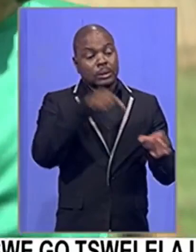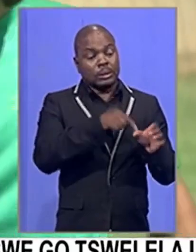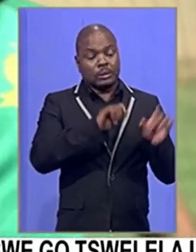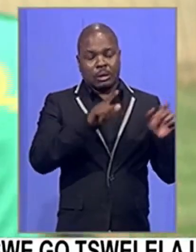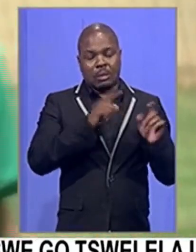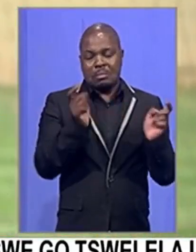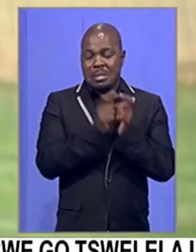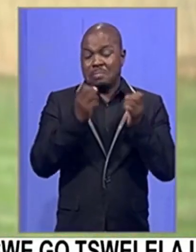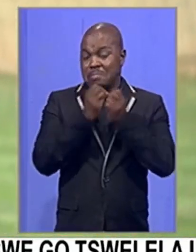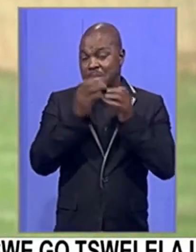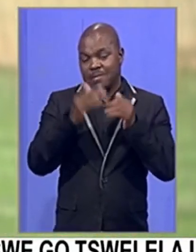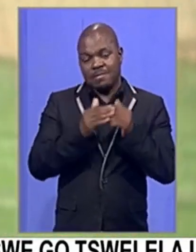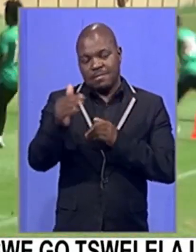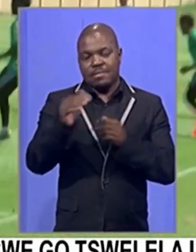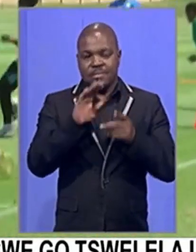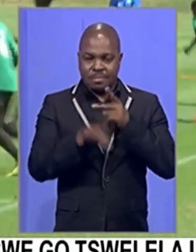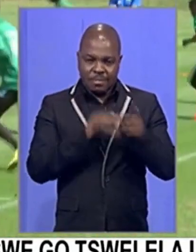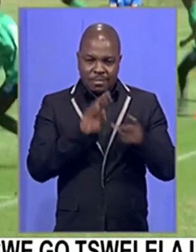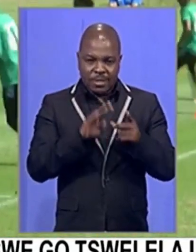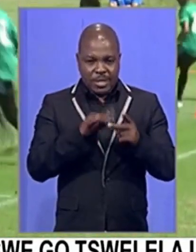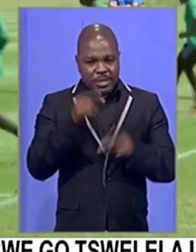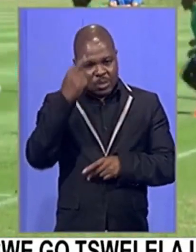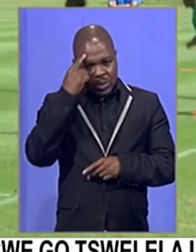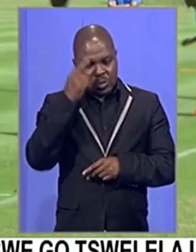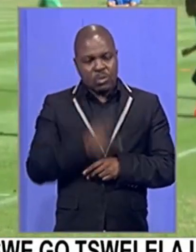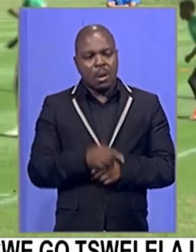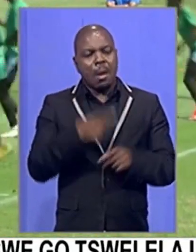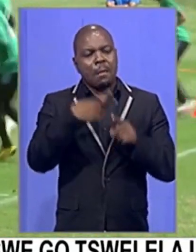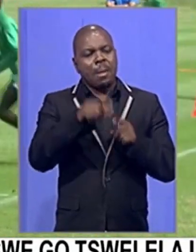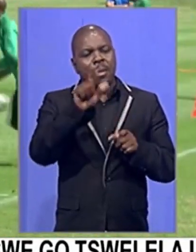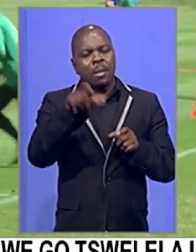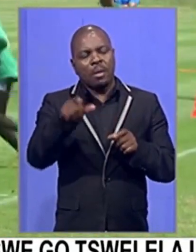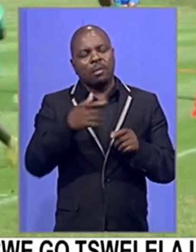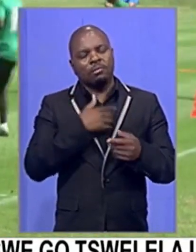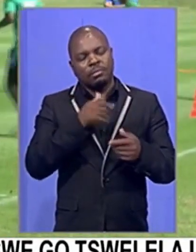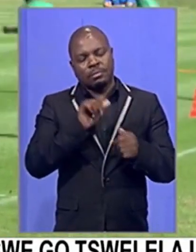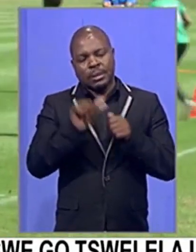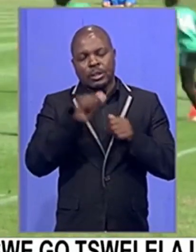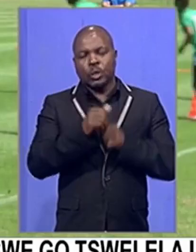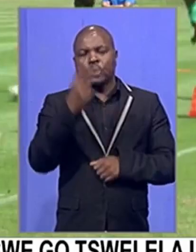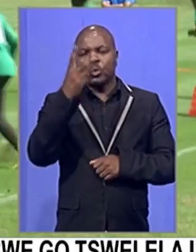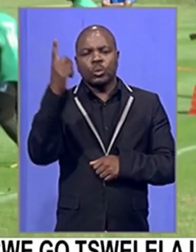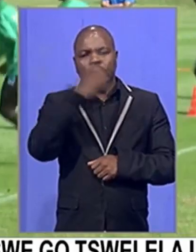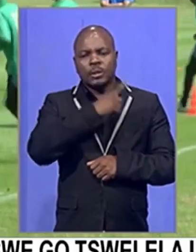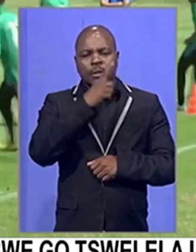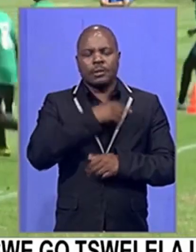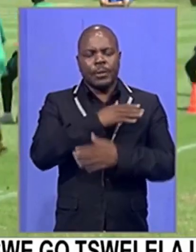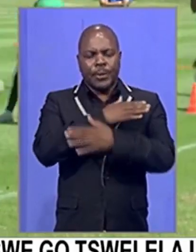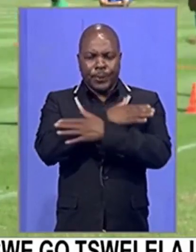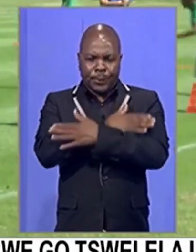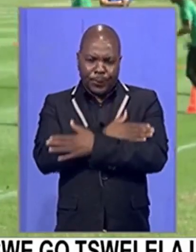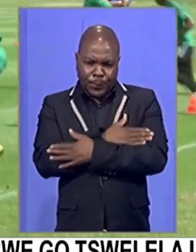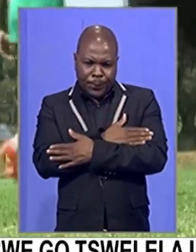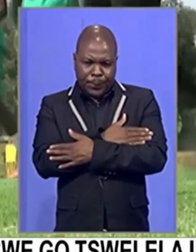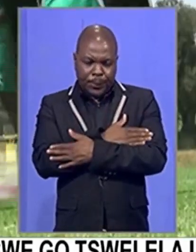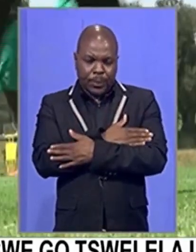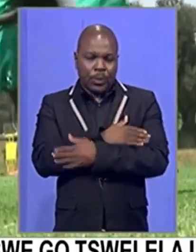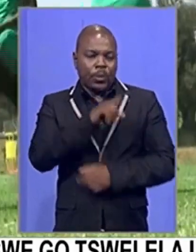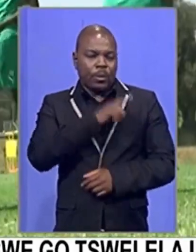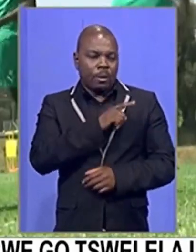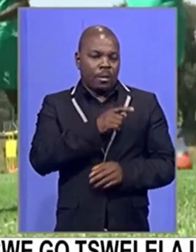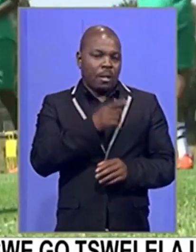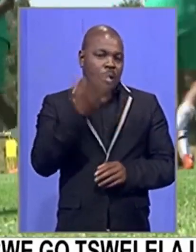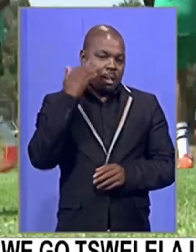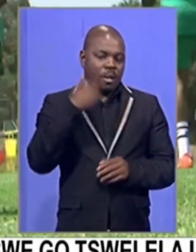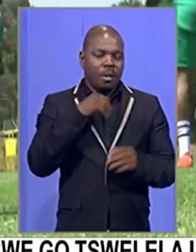dintši, gomme ile ya gapeletšega go fa baraloki ba yona nako ya matšatši a mabedi go ka ikhutša go latela phenyo ya